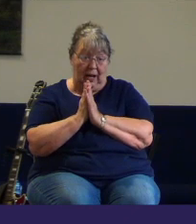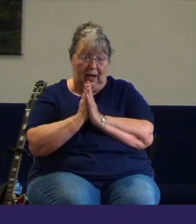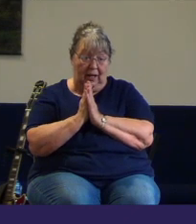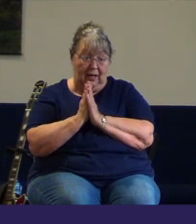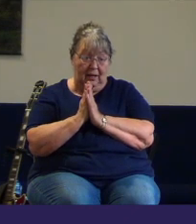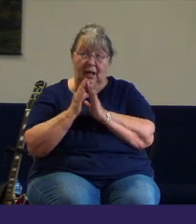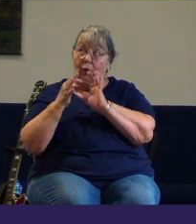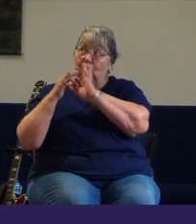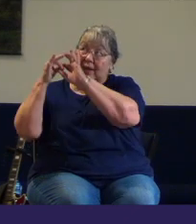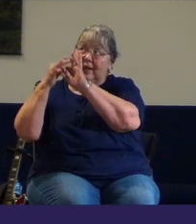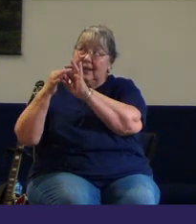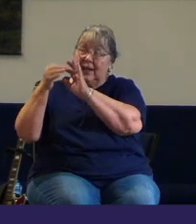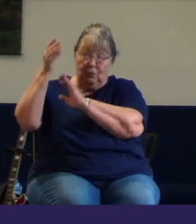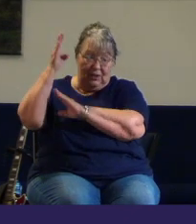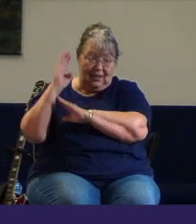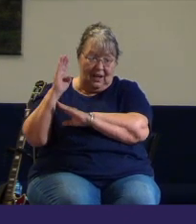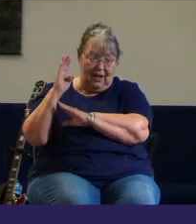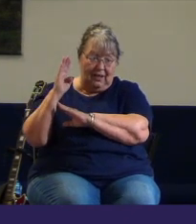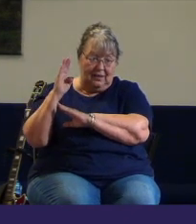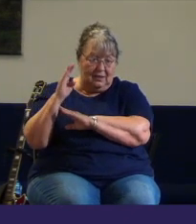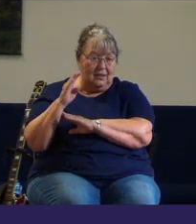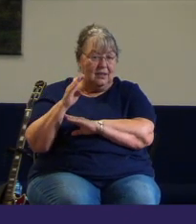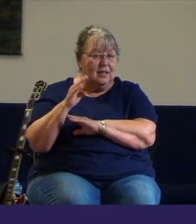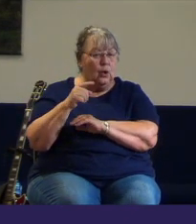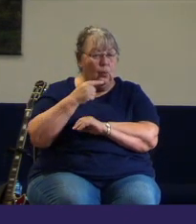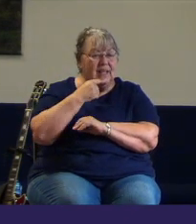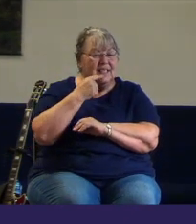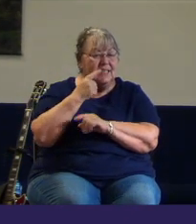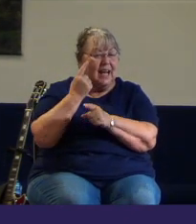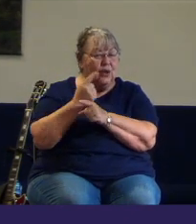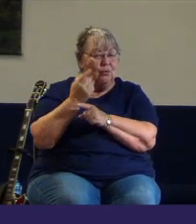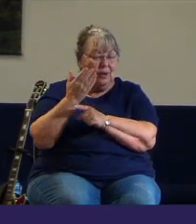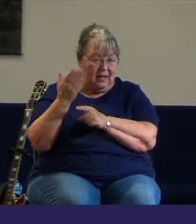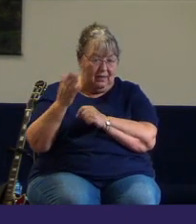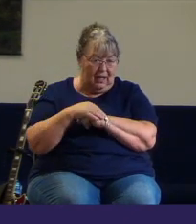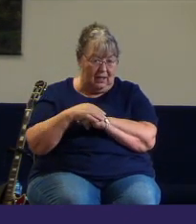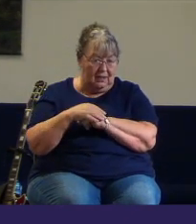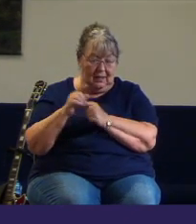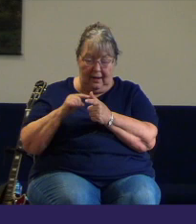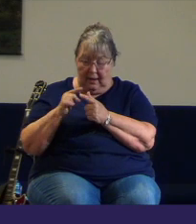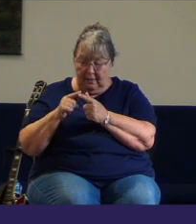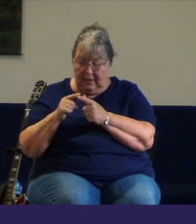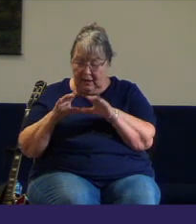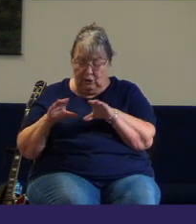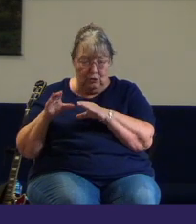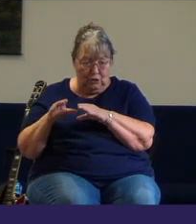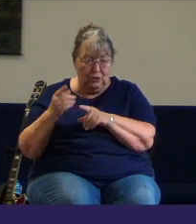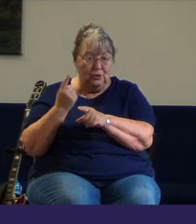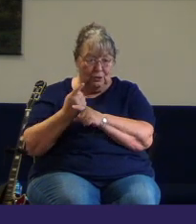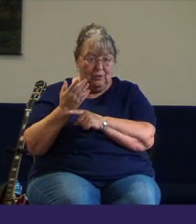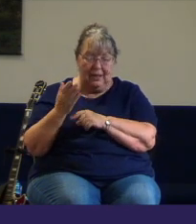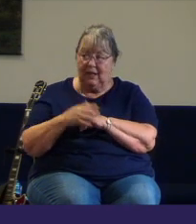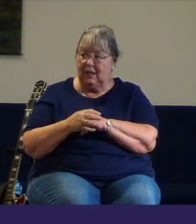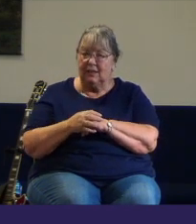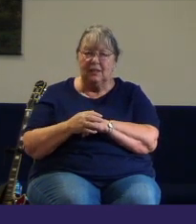don't have that prayer life, that's why Jesus says it, that he started by prayer. So someone said it like this, don't merely